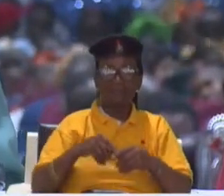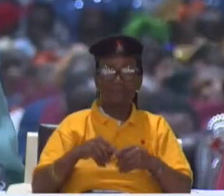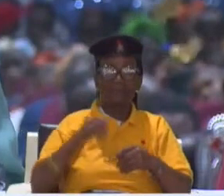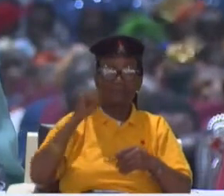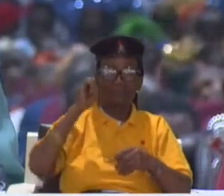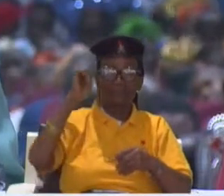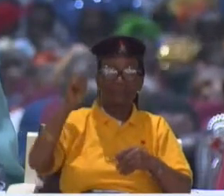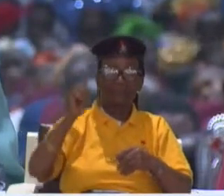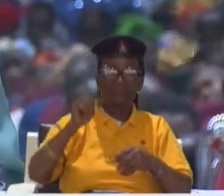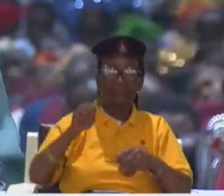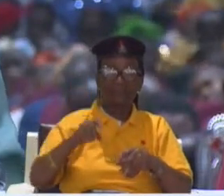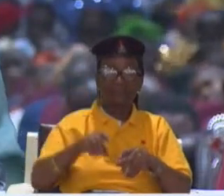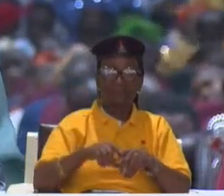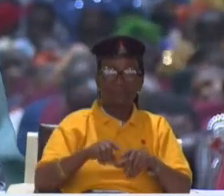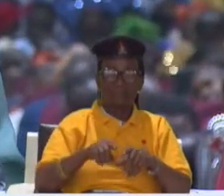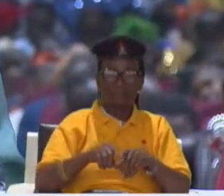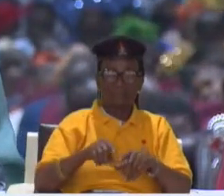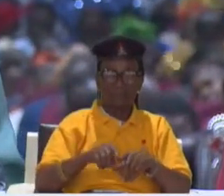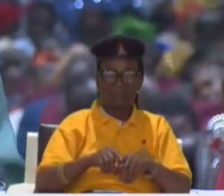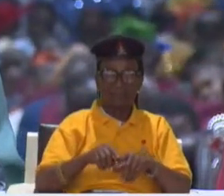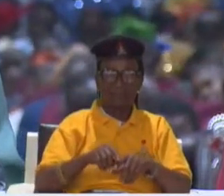also saying,